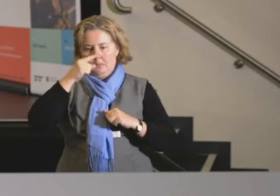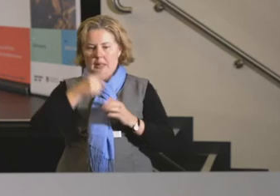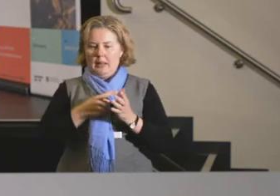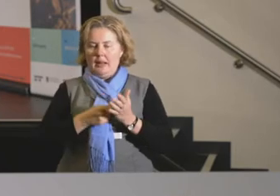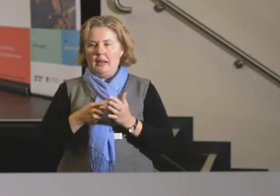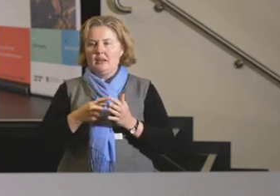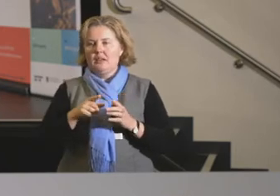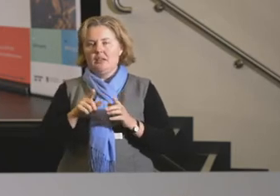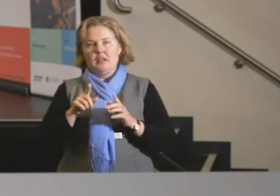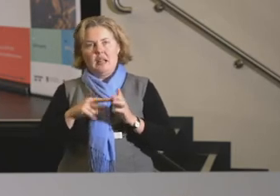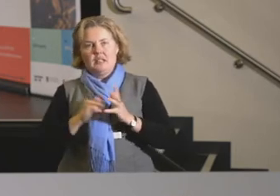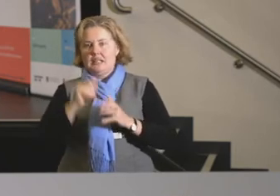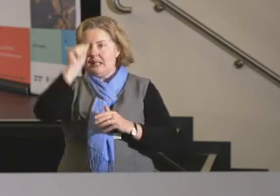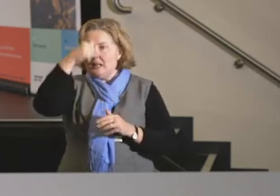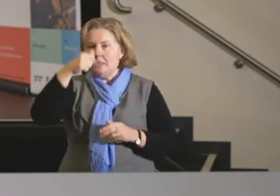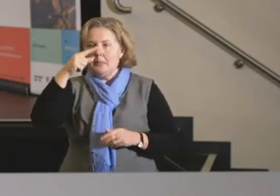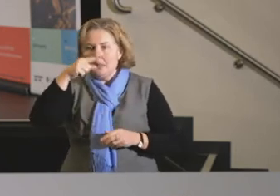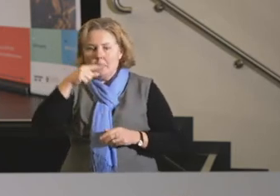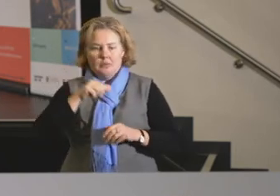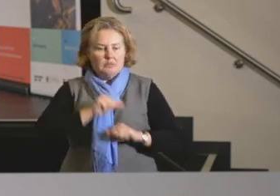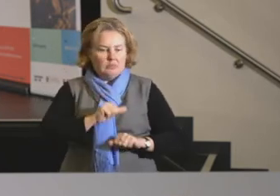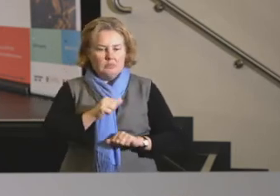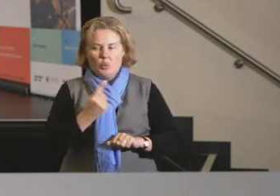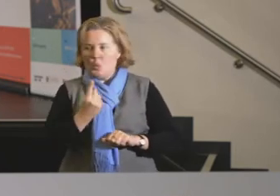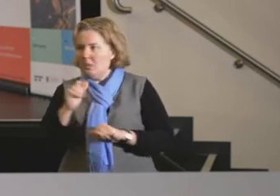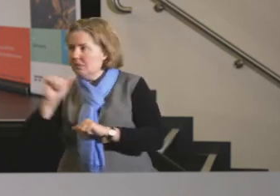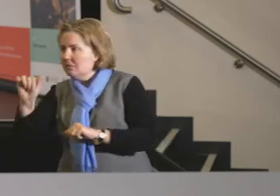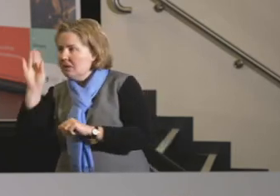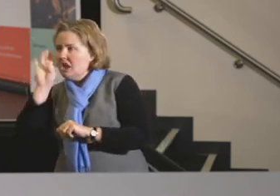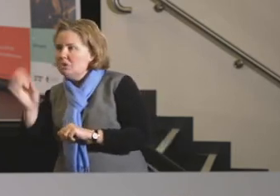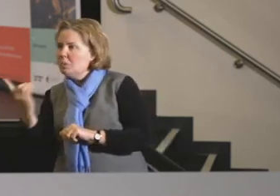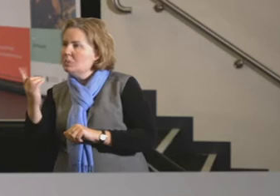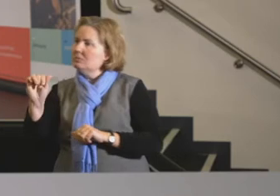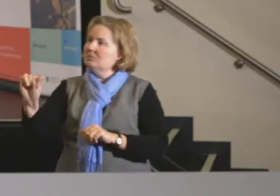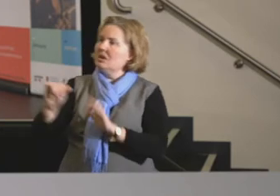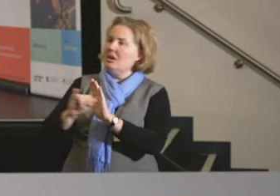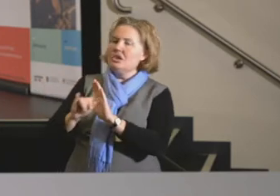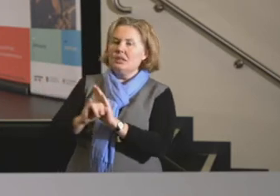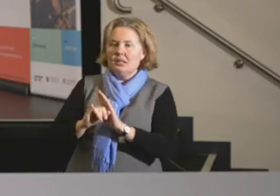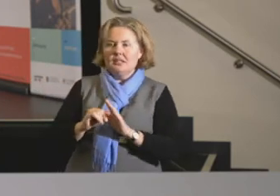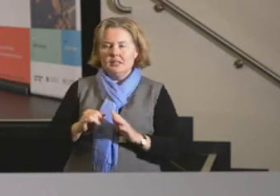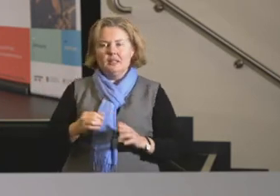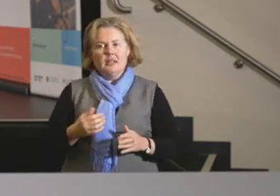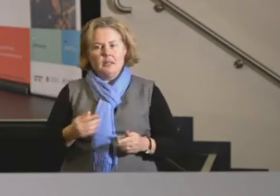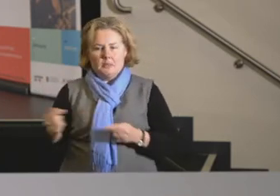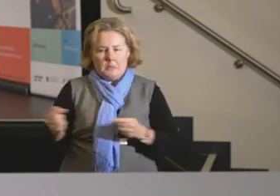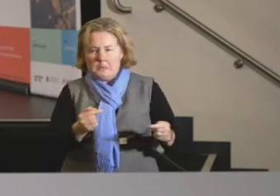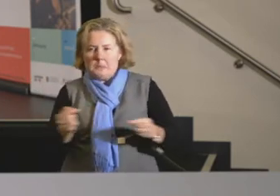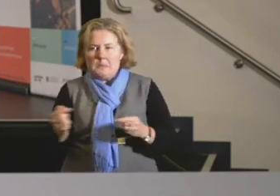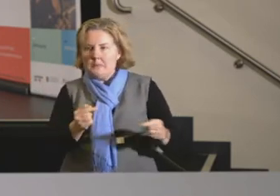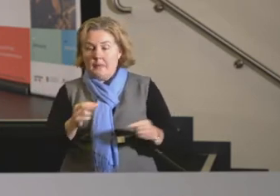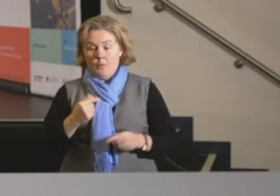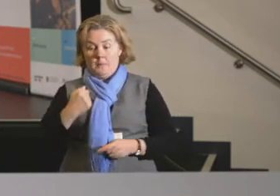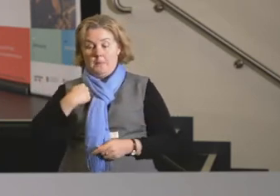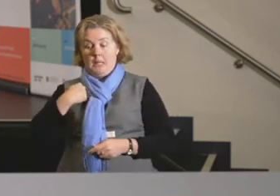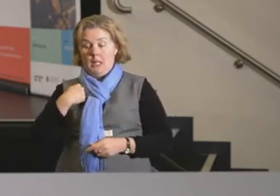identity is being built. But for me, I think